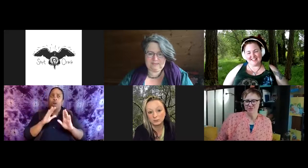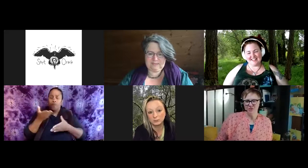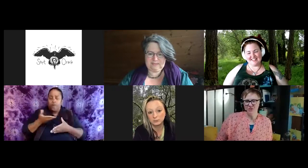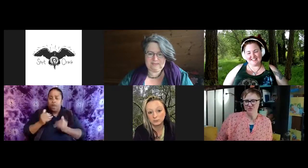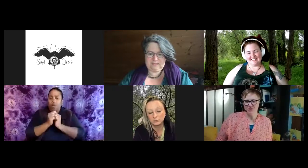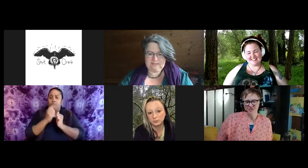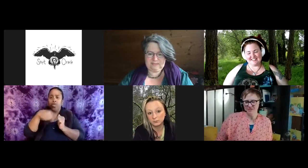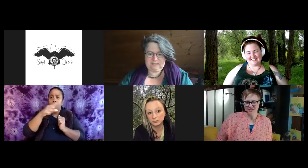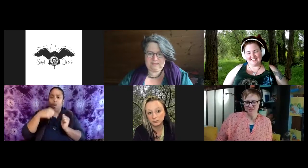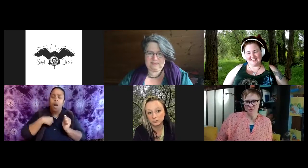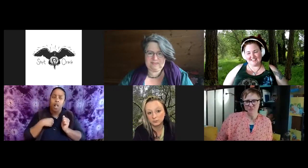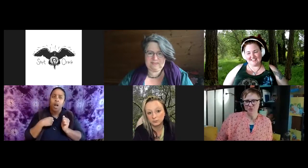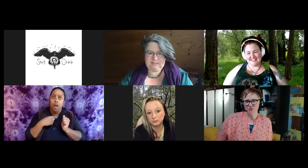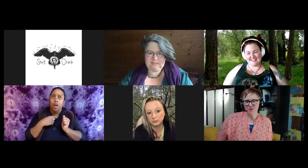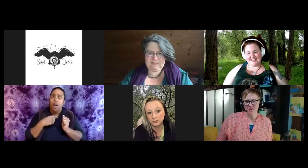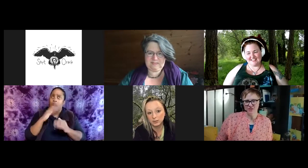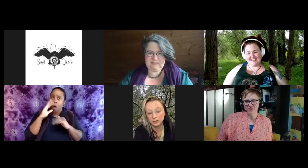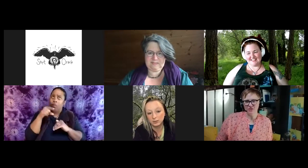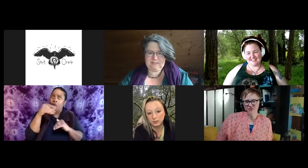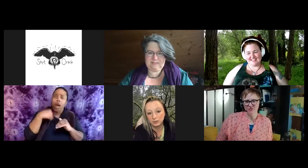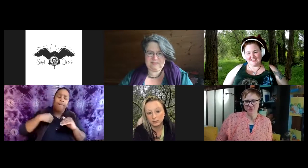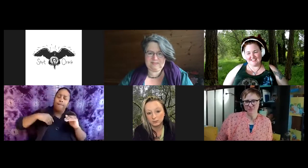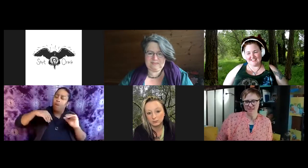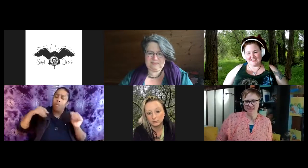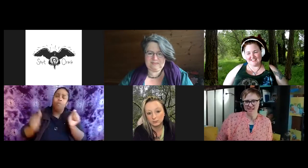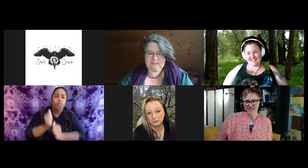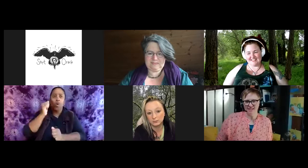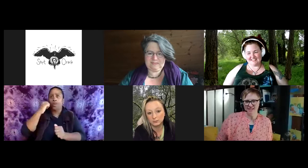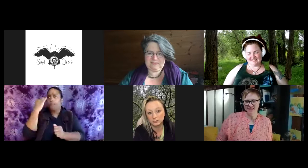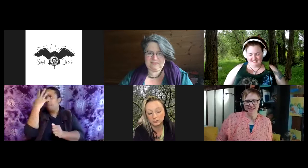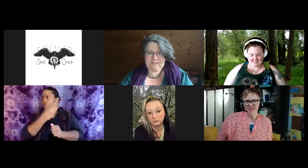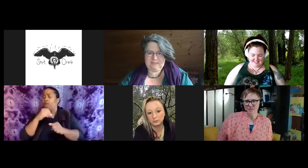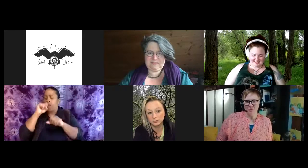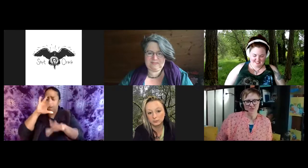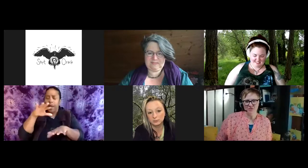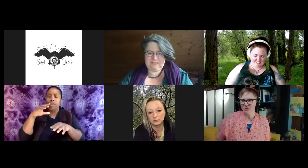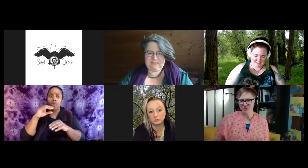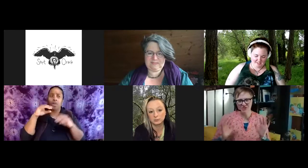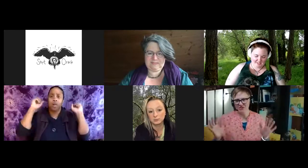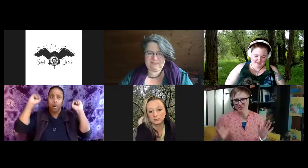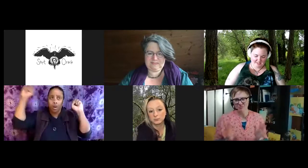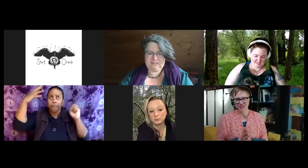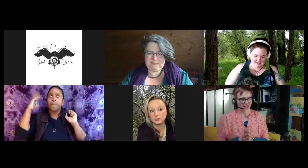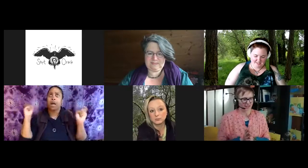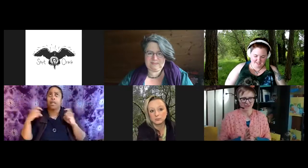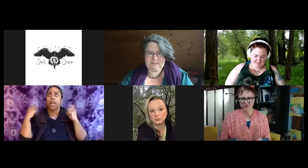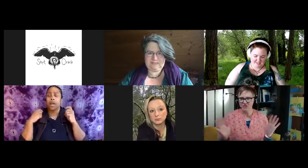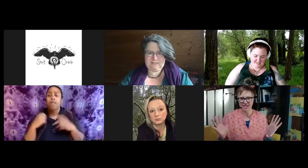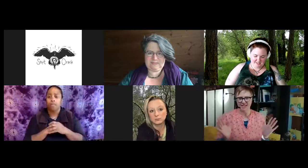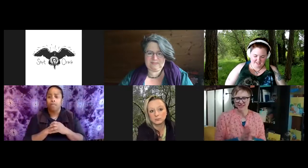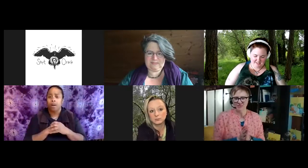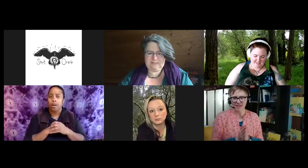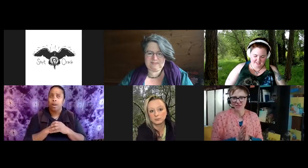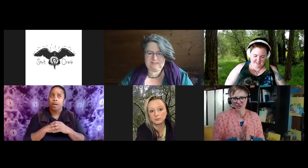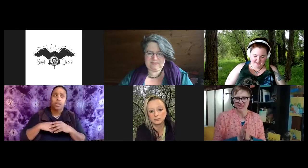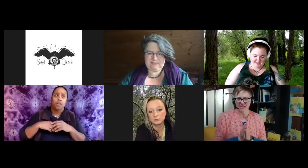I wish you just the most beautiful and magical of all Beltanes coming up here soon. It's just going to be